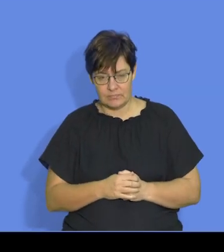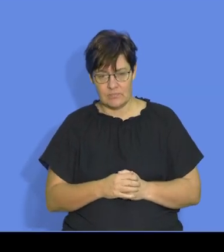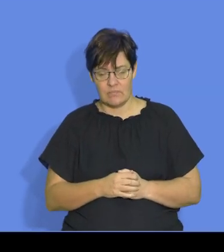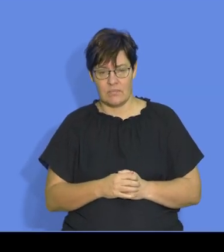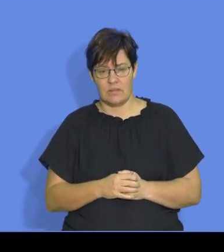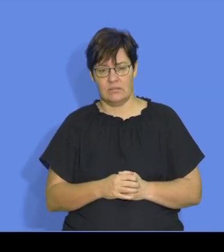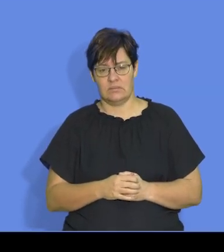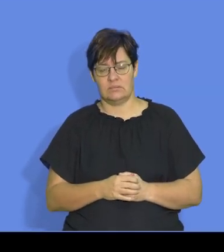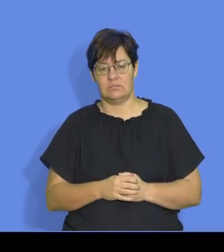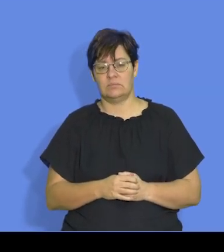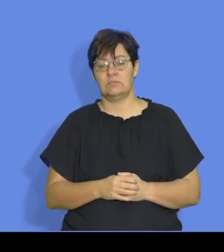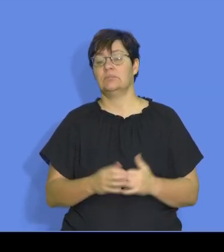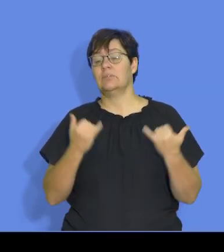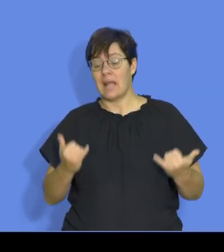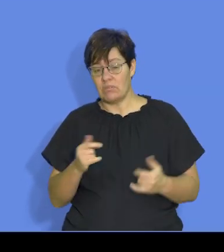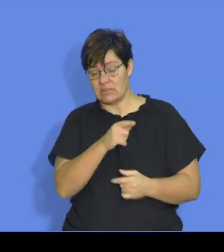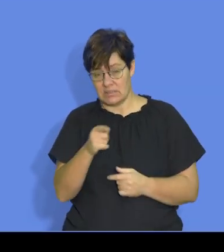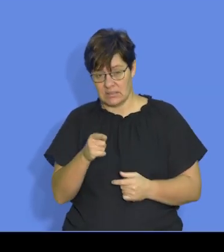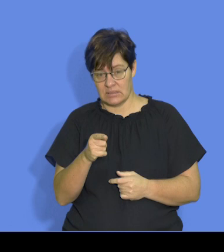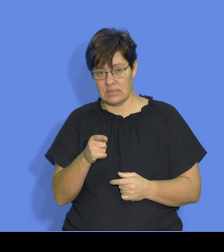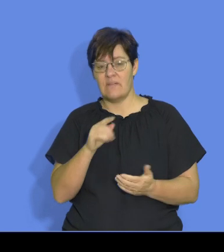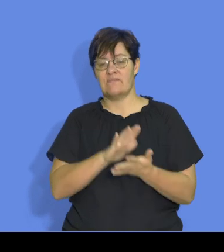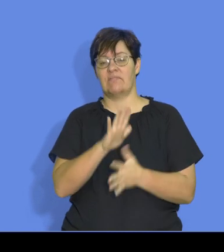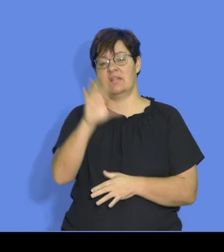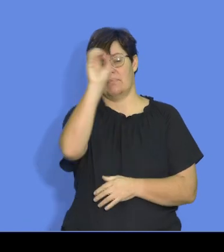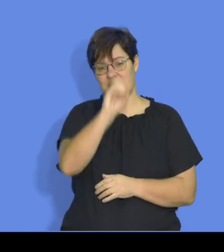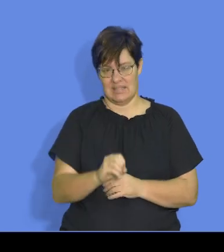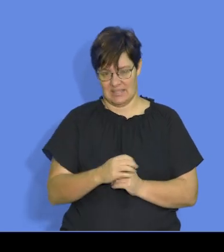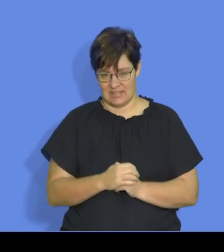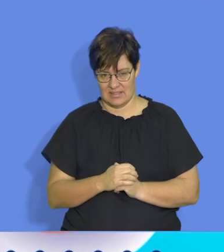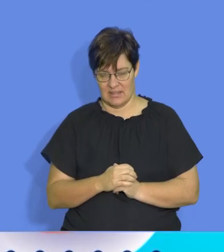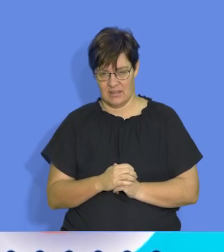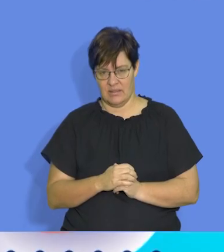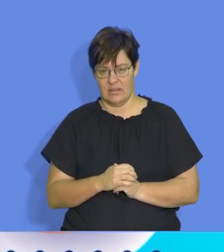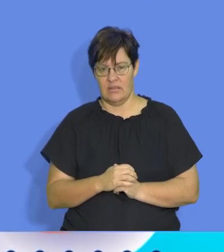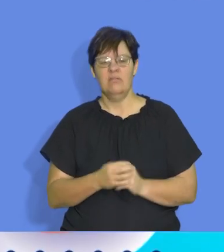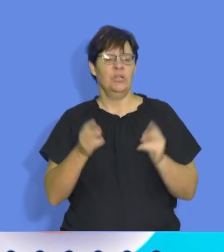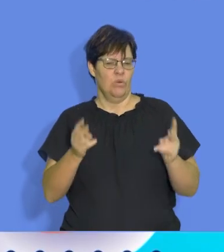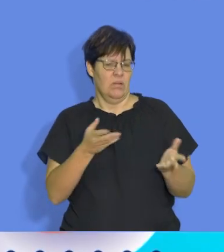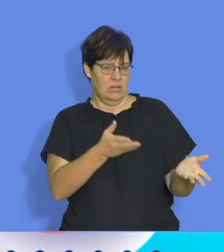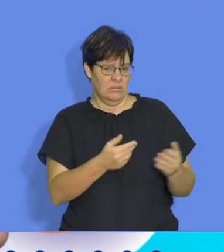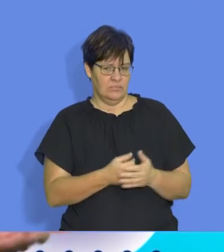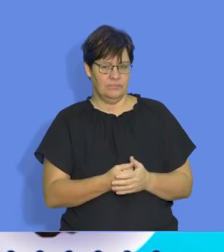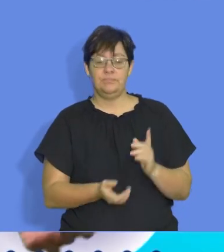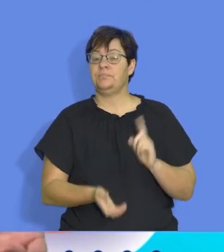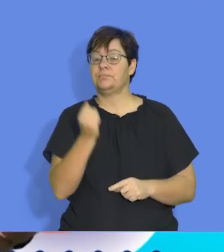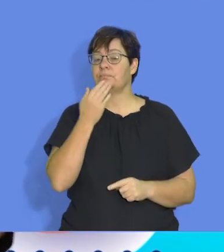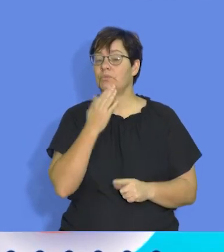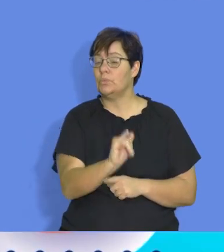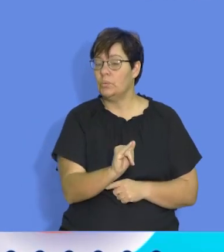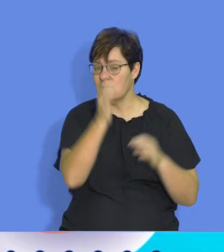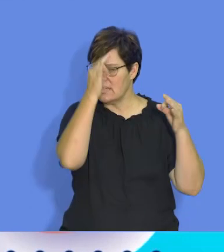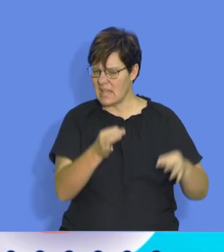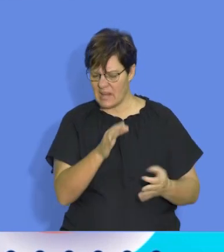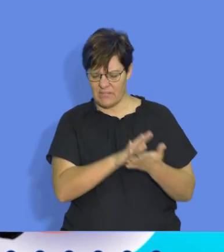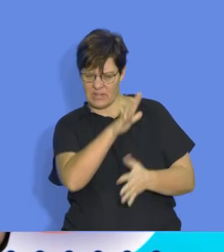said the current standard rate is 15%. Obviously, that is determined by the Minister of Finance, and